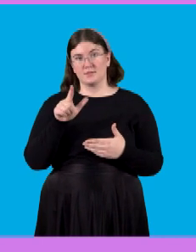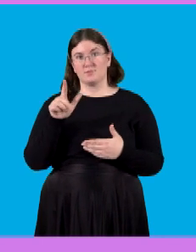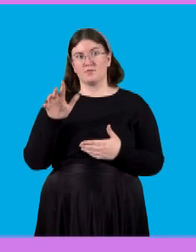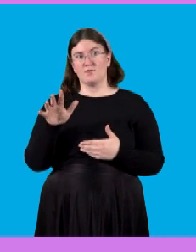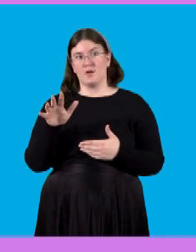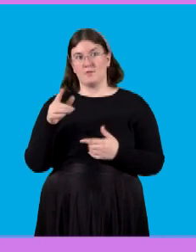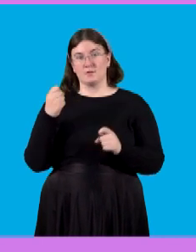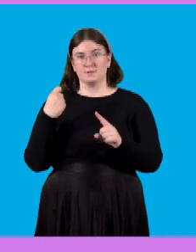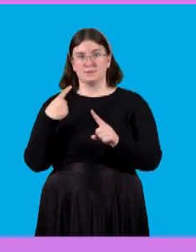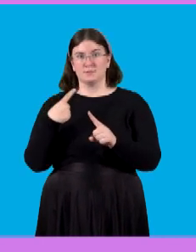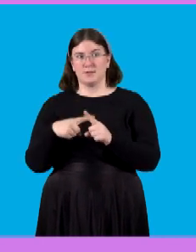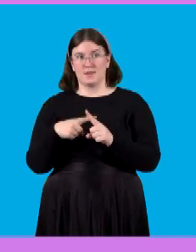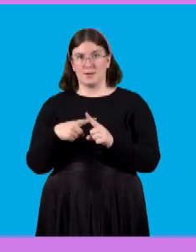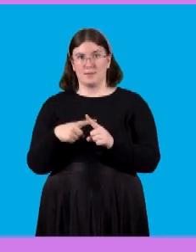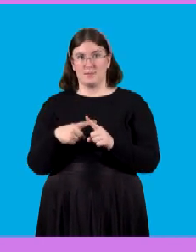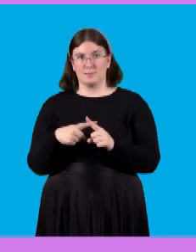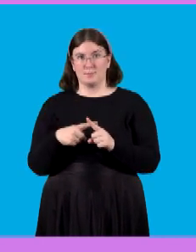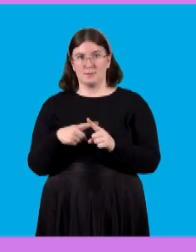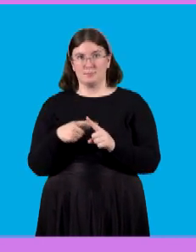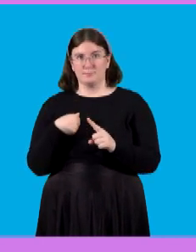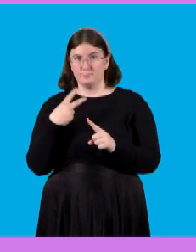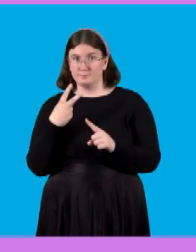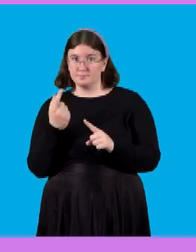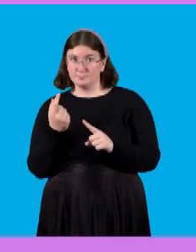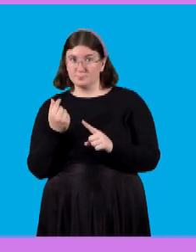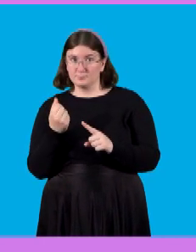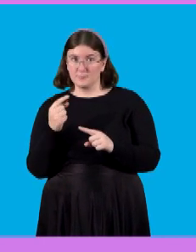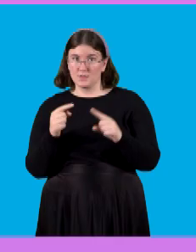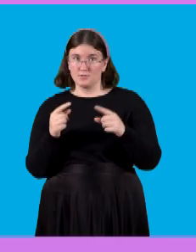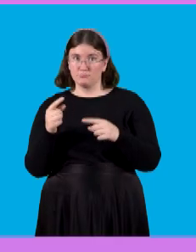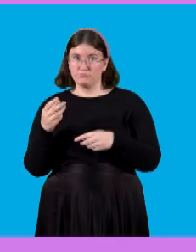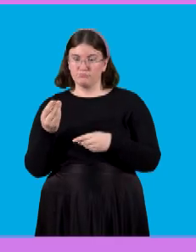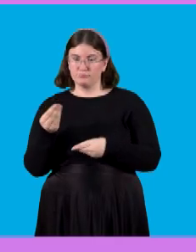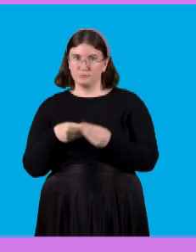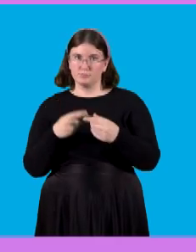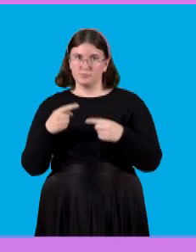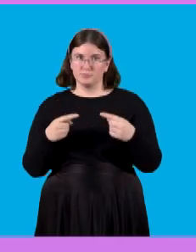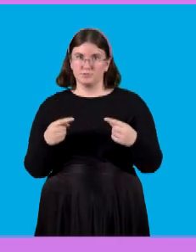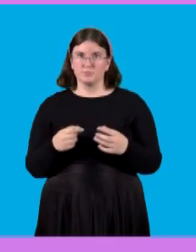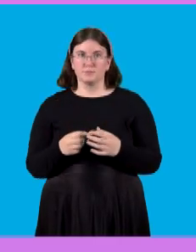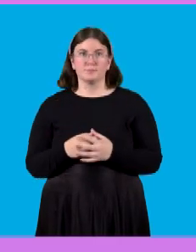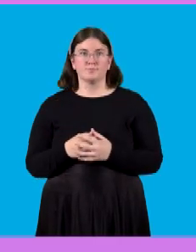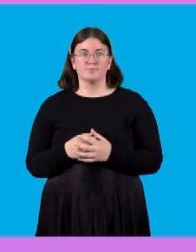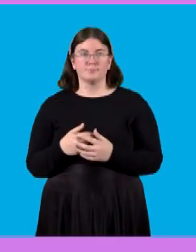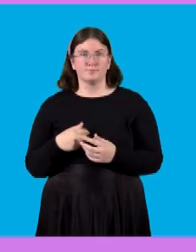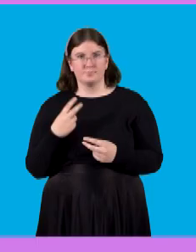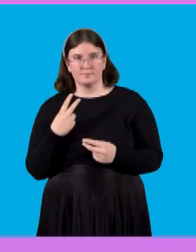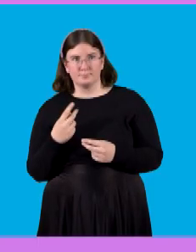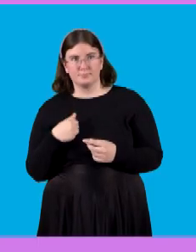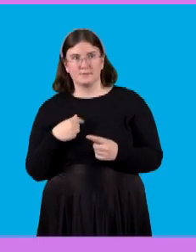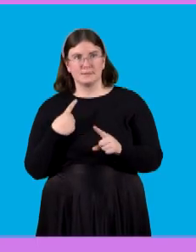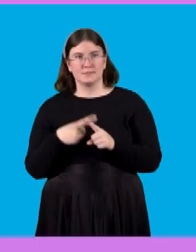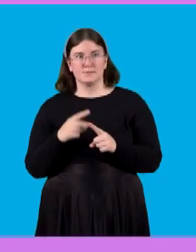40.75 Australian dollars multiplied by, now I look at the exchange rate between the two countries here. Okay, so I see